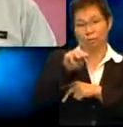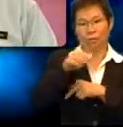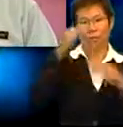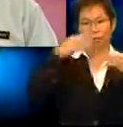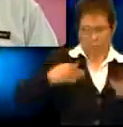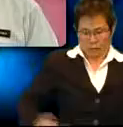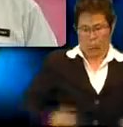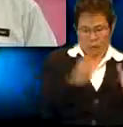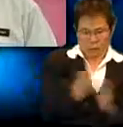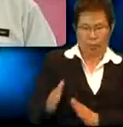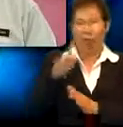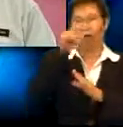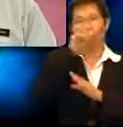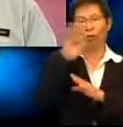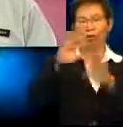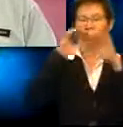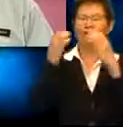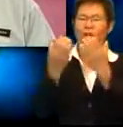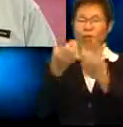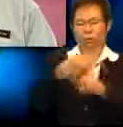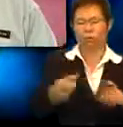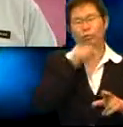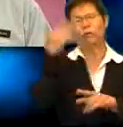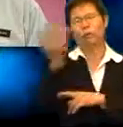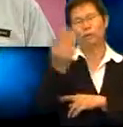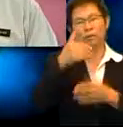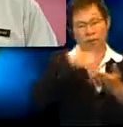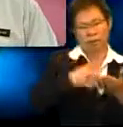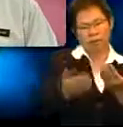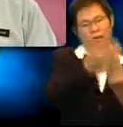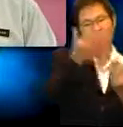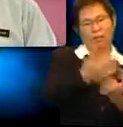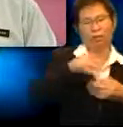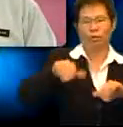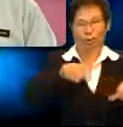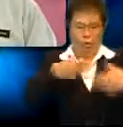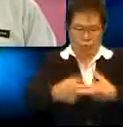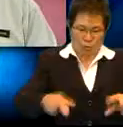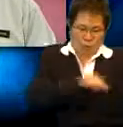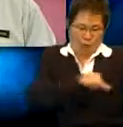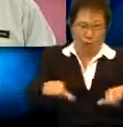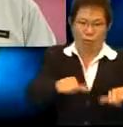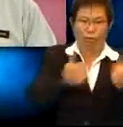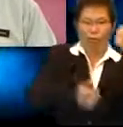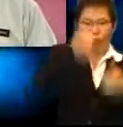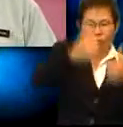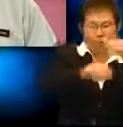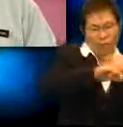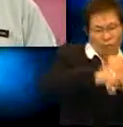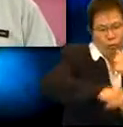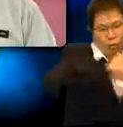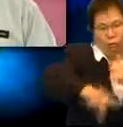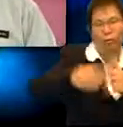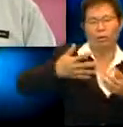the physical arrangement of the classroom is not the norm. This will facilitate group activities